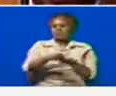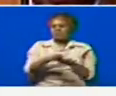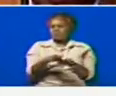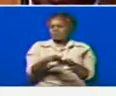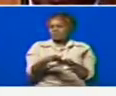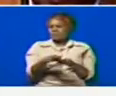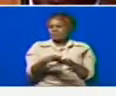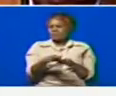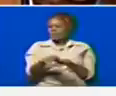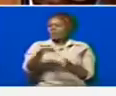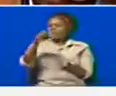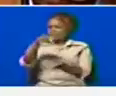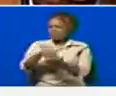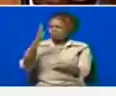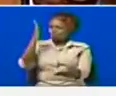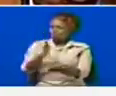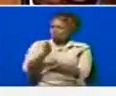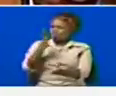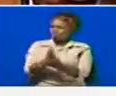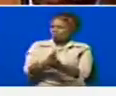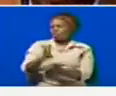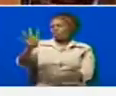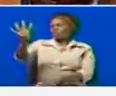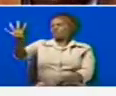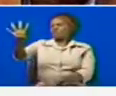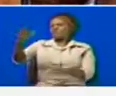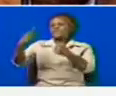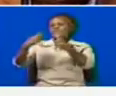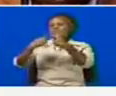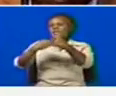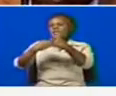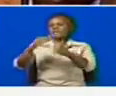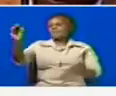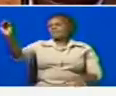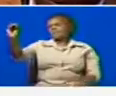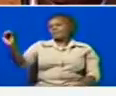The correct position is there was 48%.